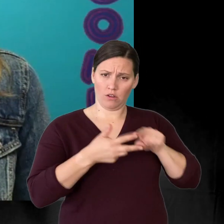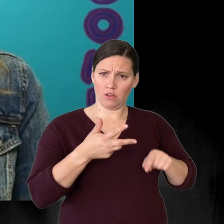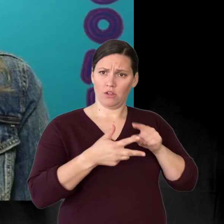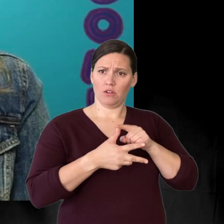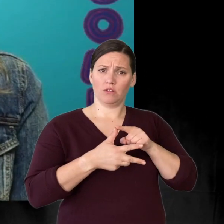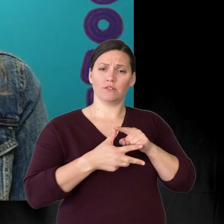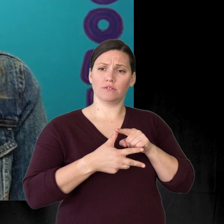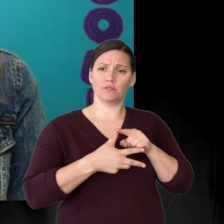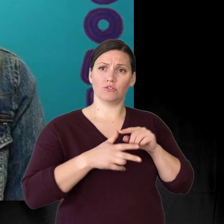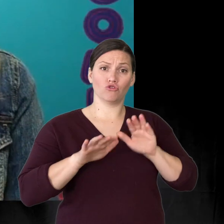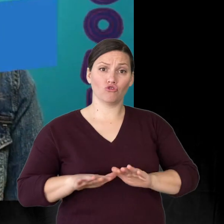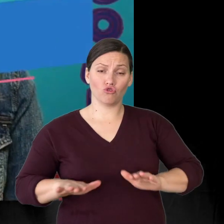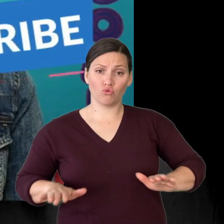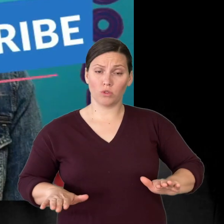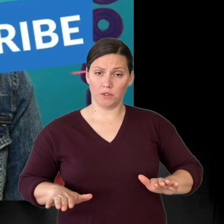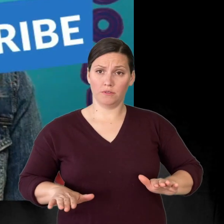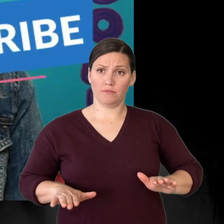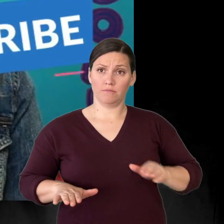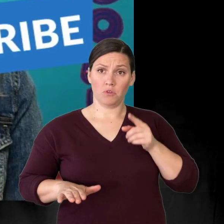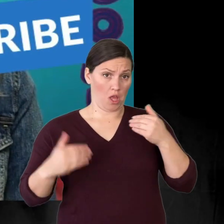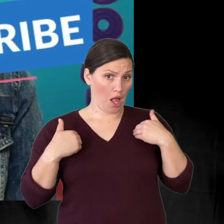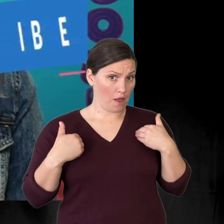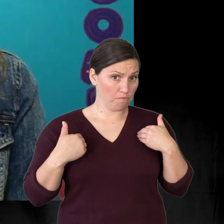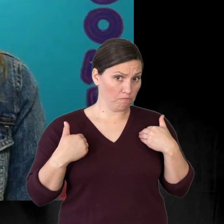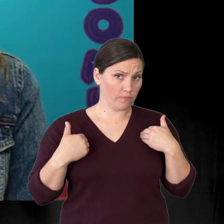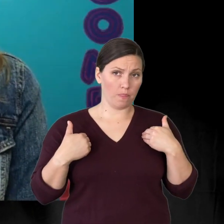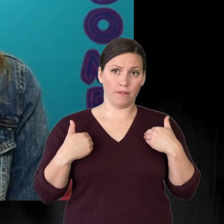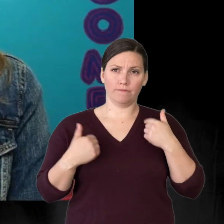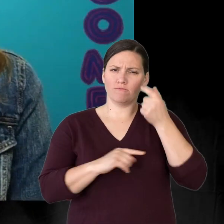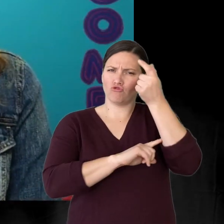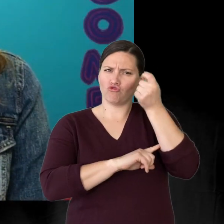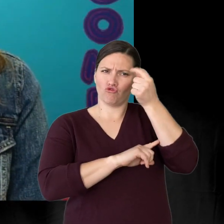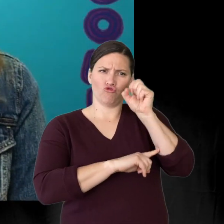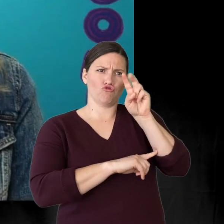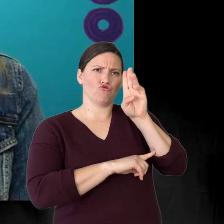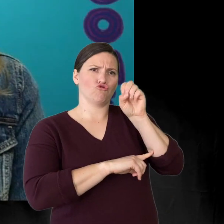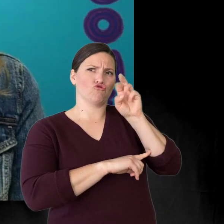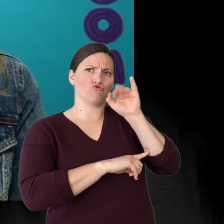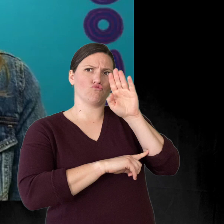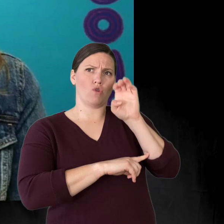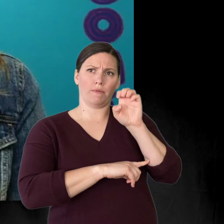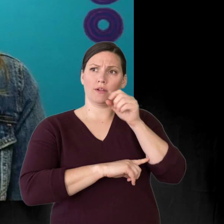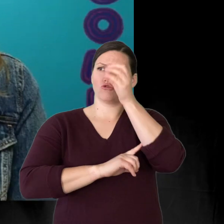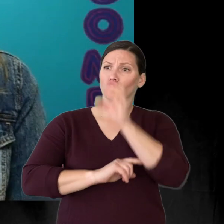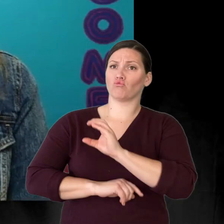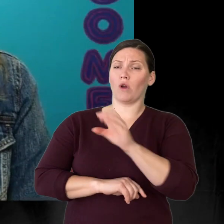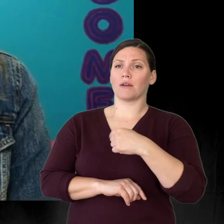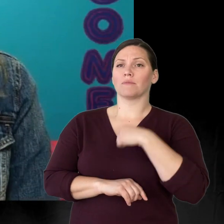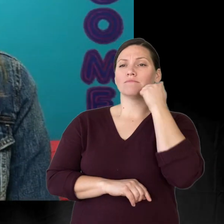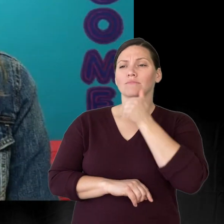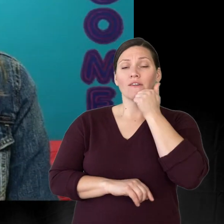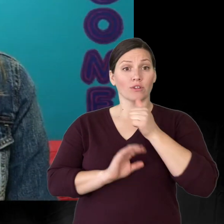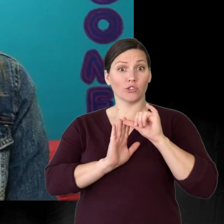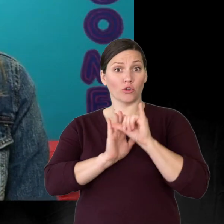If you have children in your home, you're going to click and subscribe to the playlist that is titled The Cross and Me. Every day, you